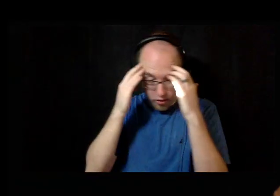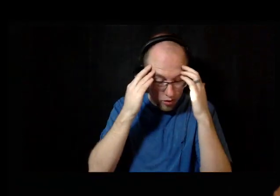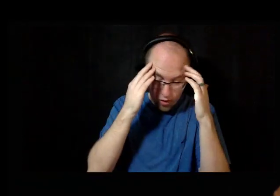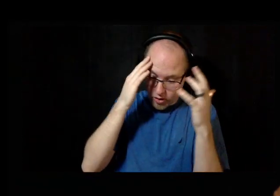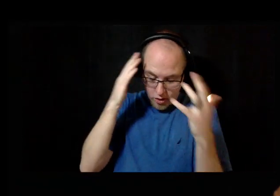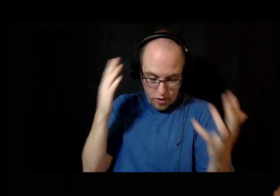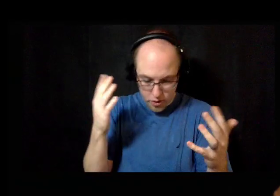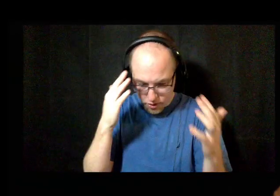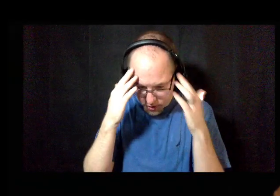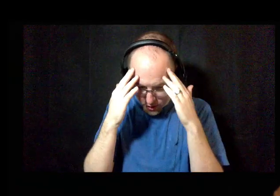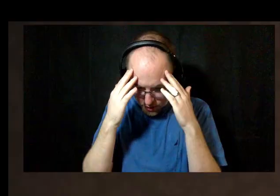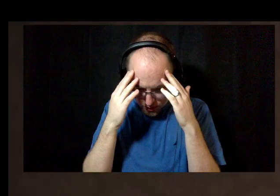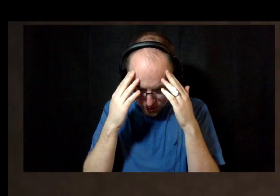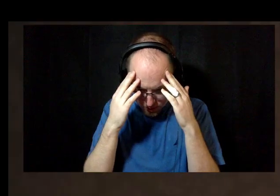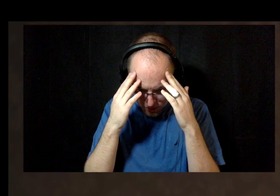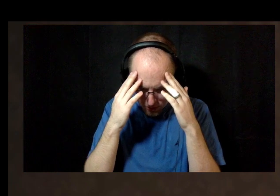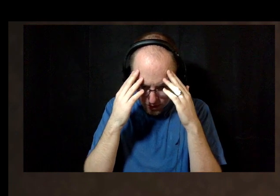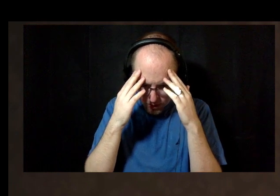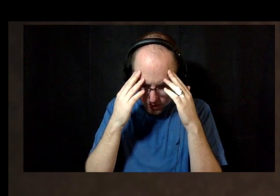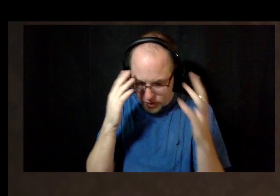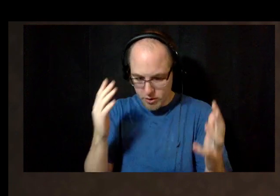Jesus, fuck me.